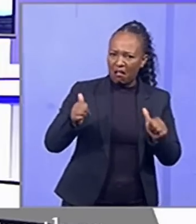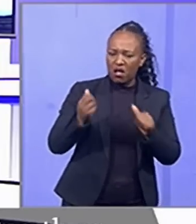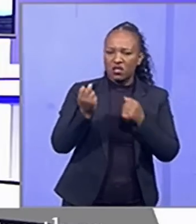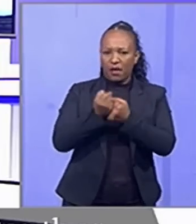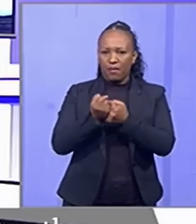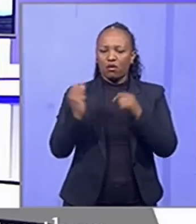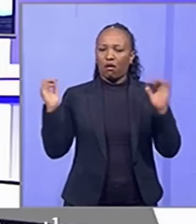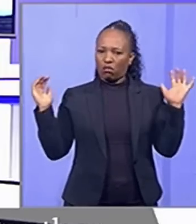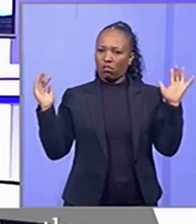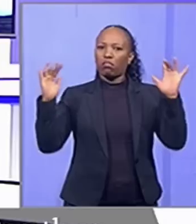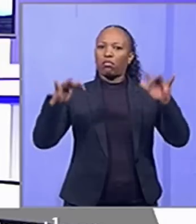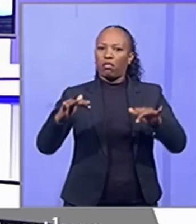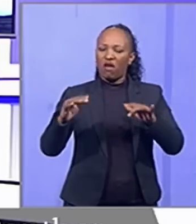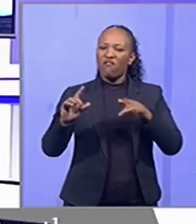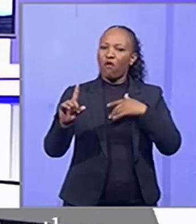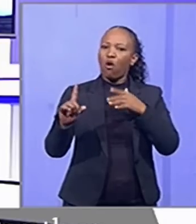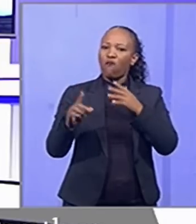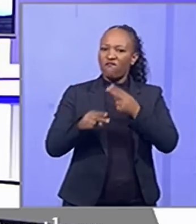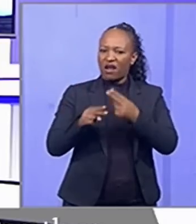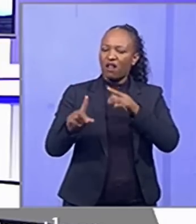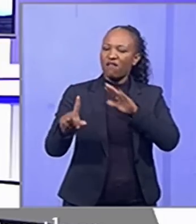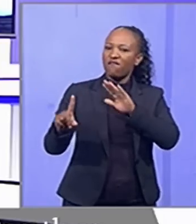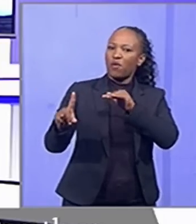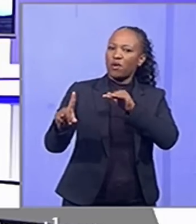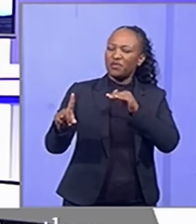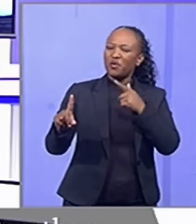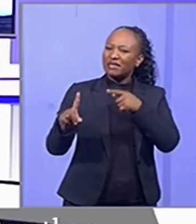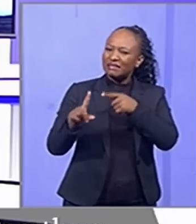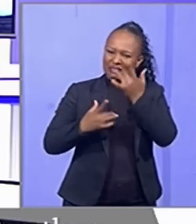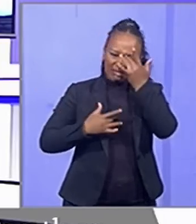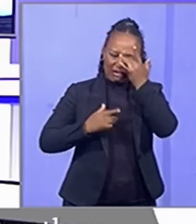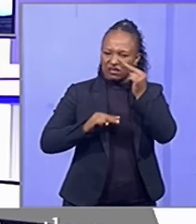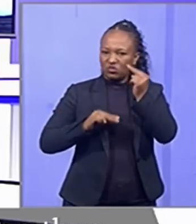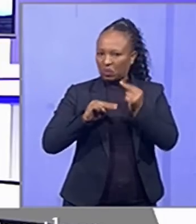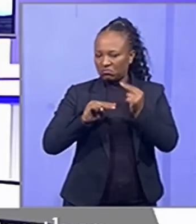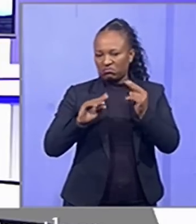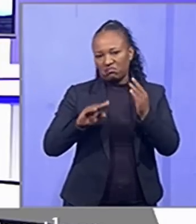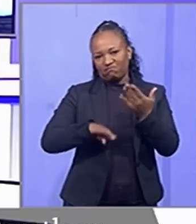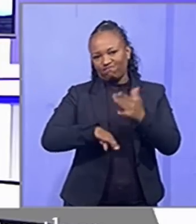ya ho qetela ho qhoku ena e hlokaetseng ka morao kulana ko e khutshwane.